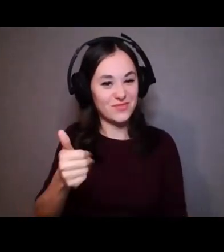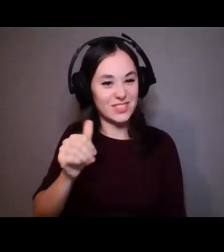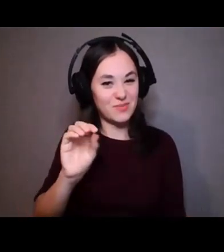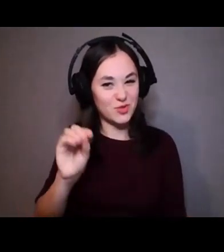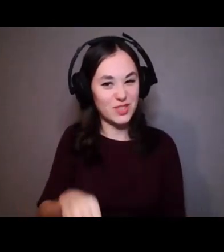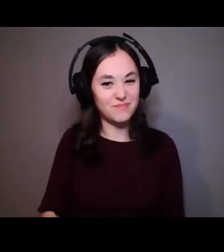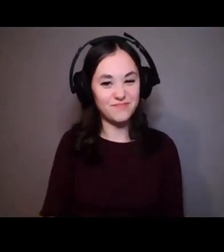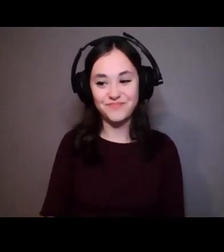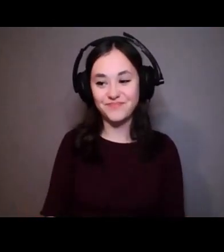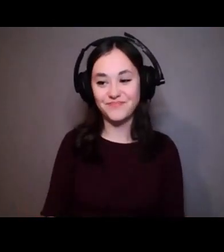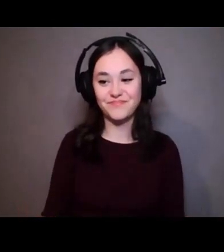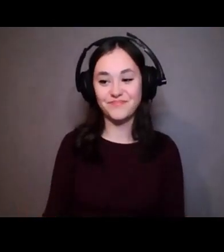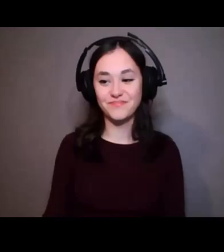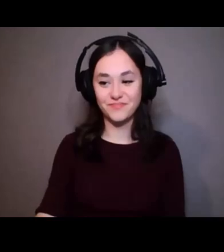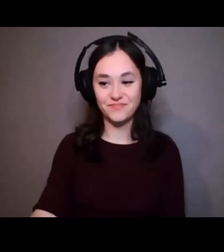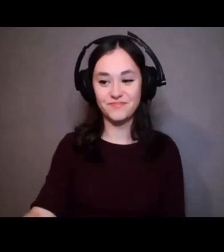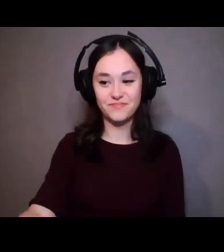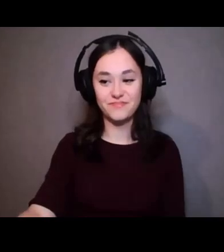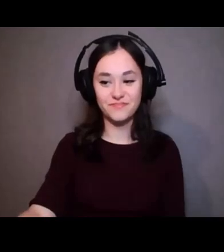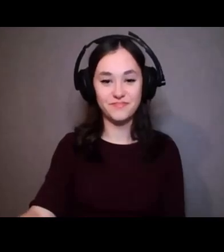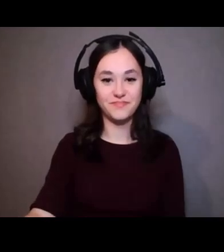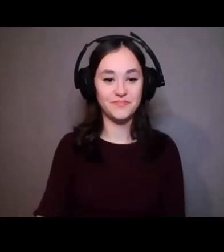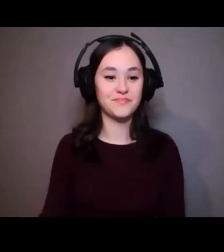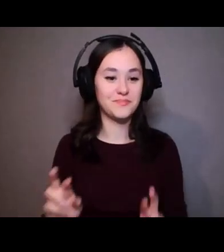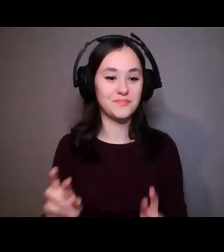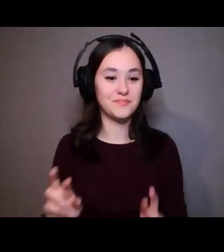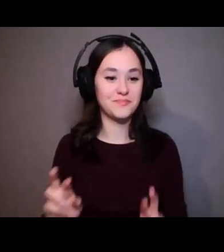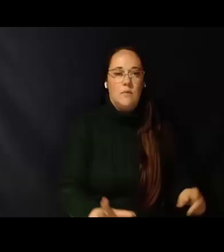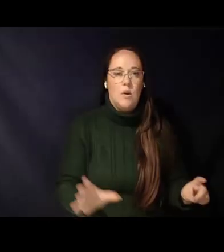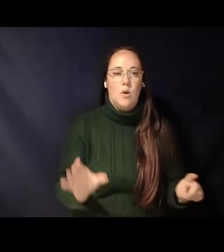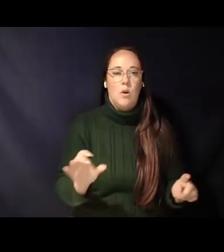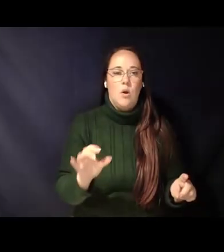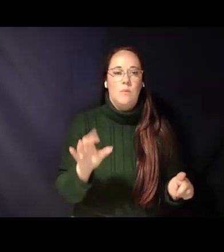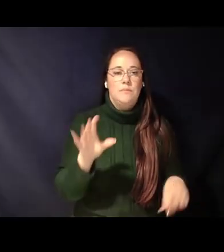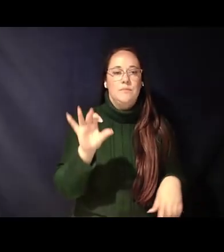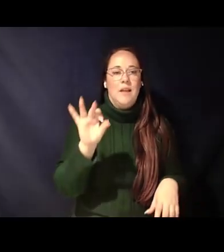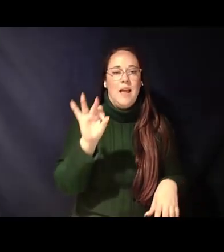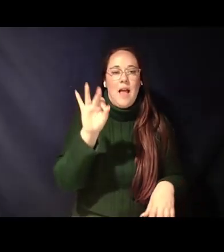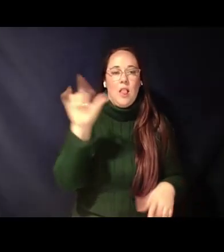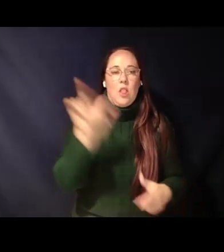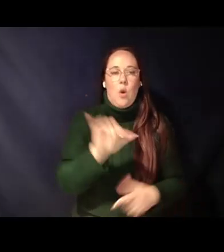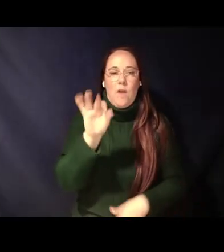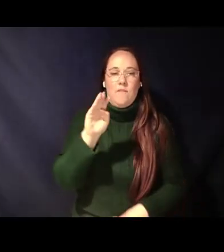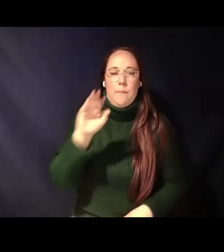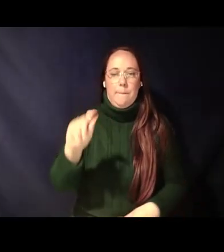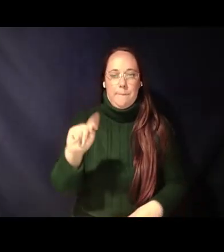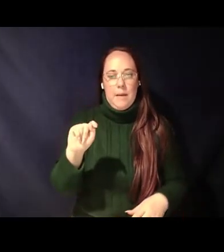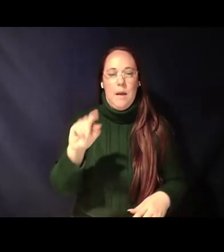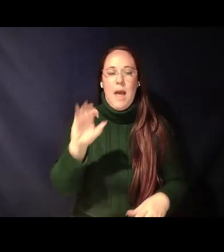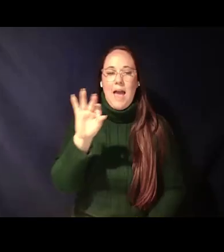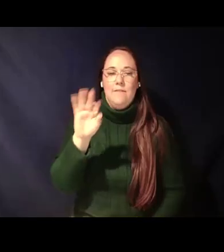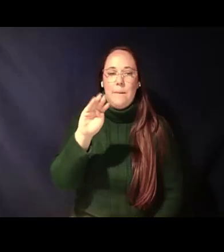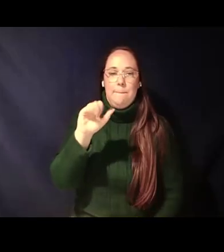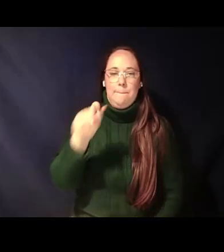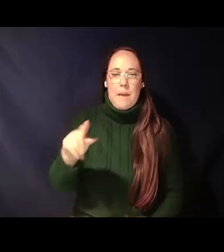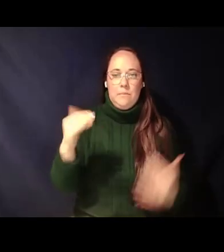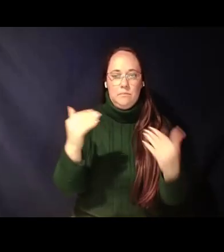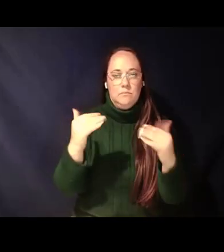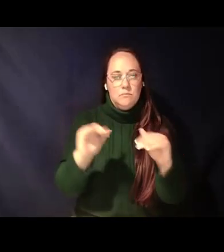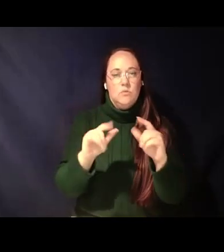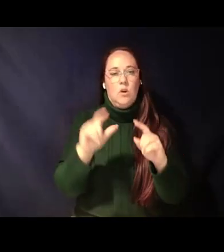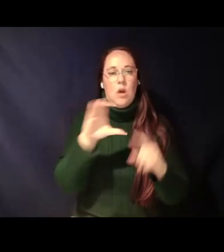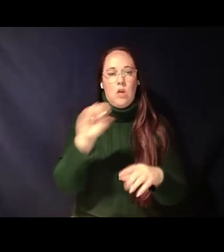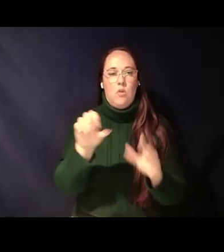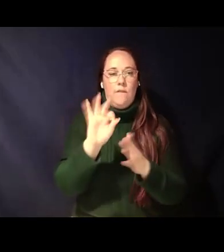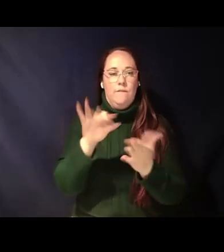While a low FMAP constrains Colorado's federal share of funding, TABOR constrains the state's share by making it harder to raise